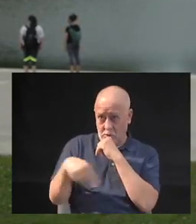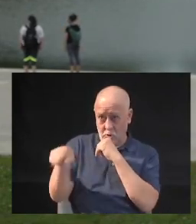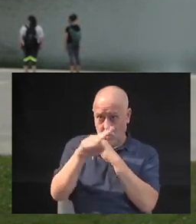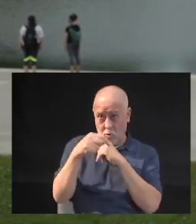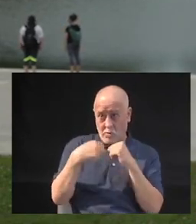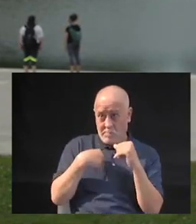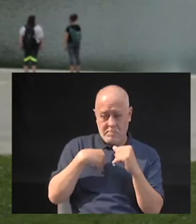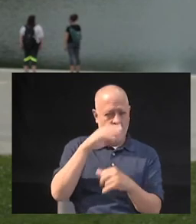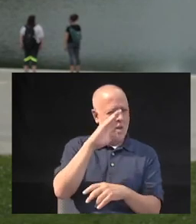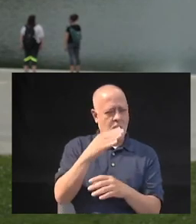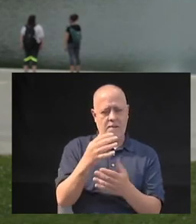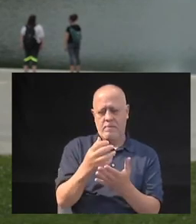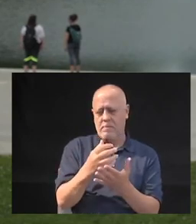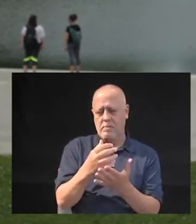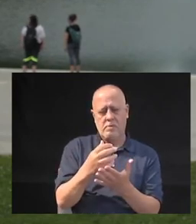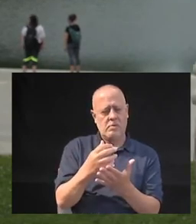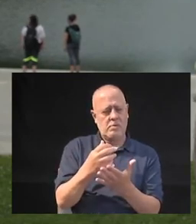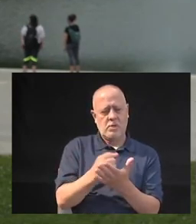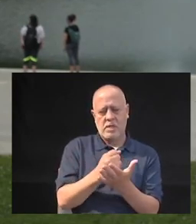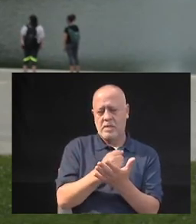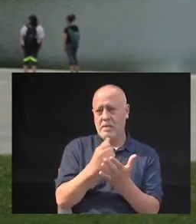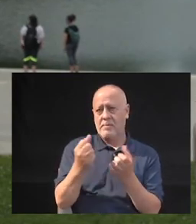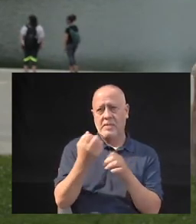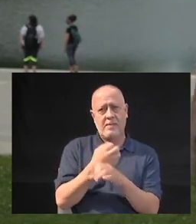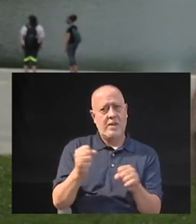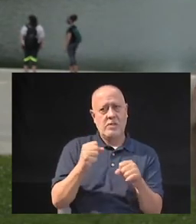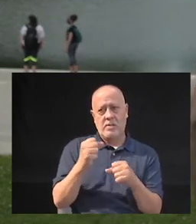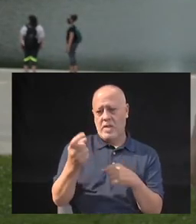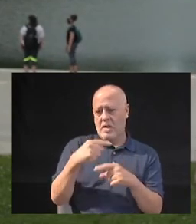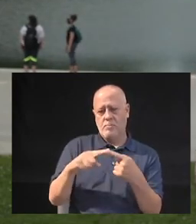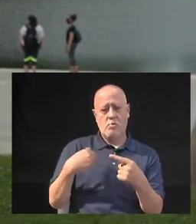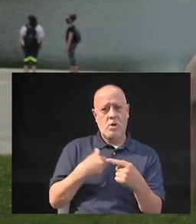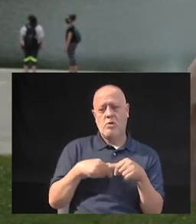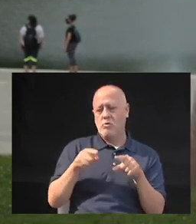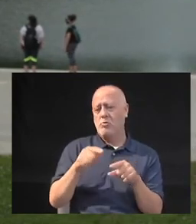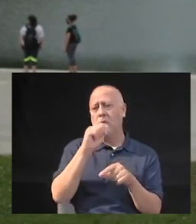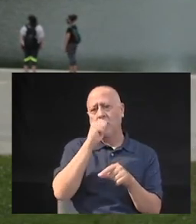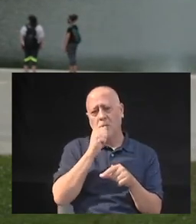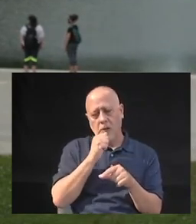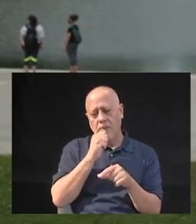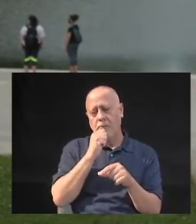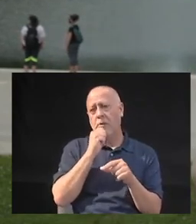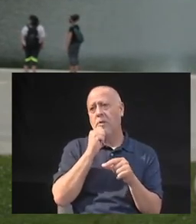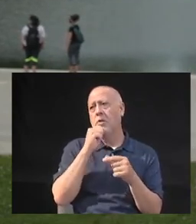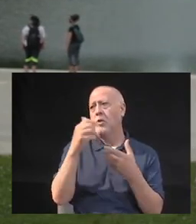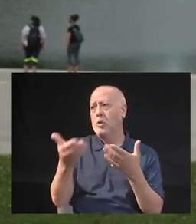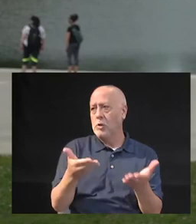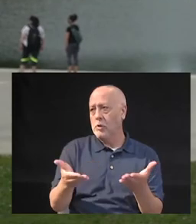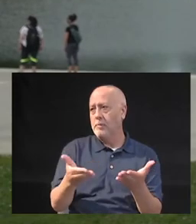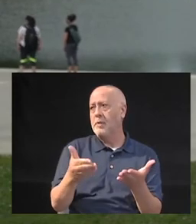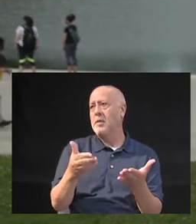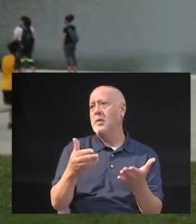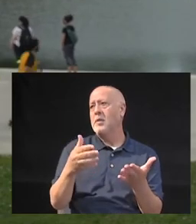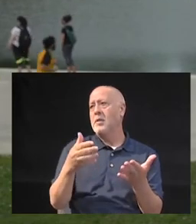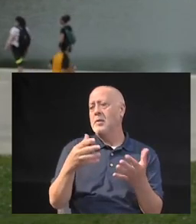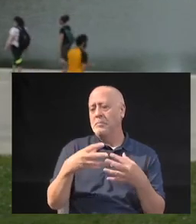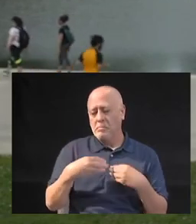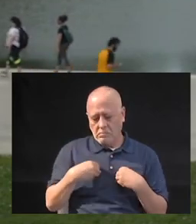I never have the offer of salvation that comes to us in his suffering, servant-oriented death on the